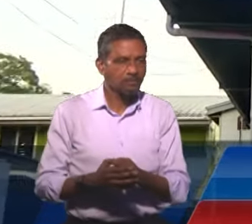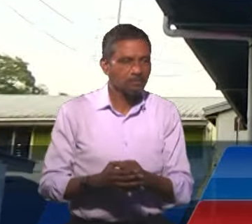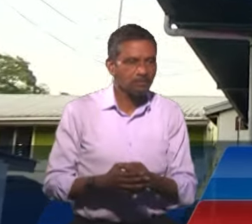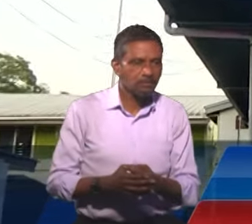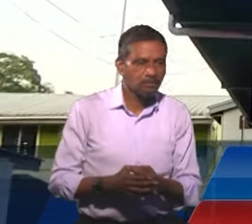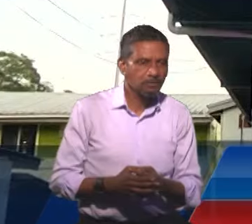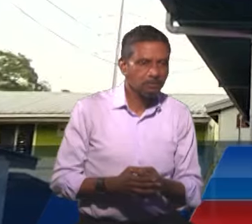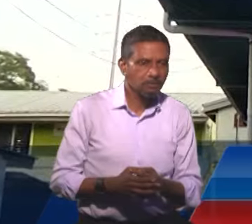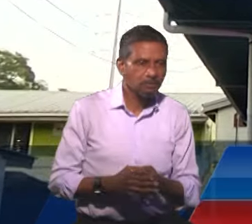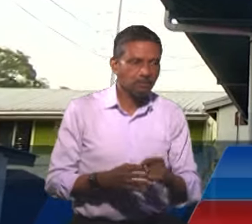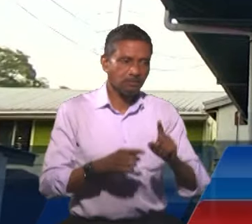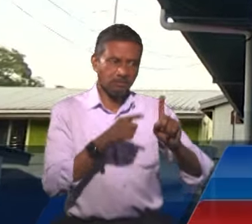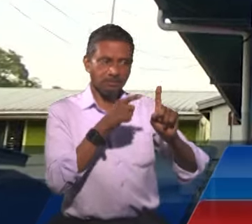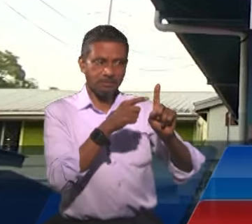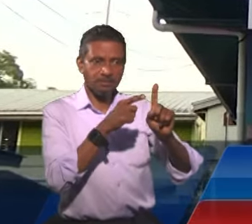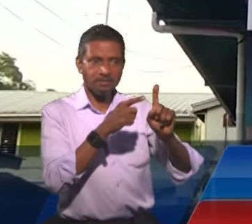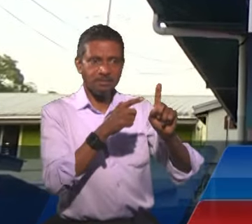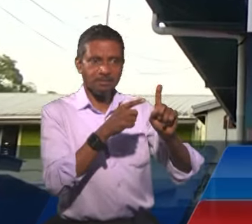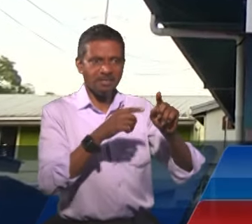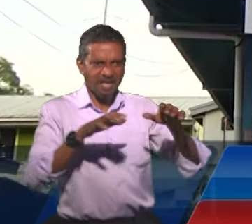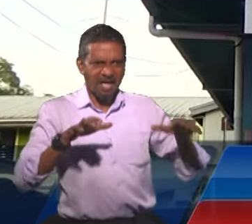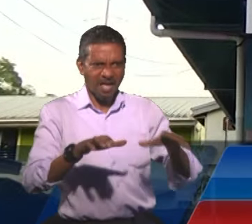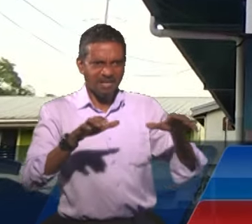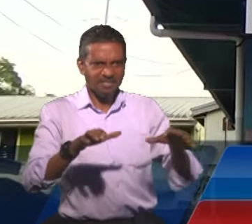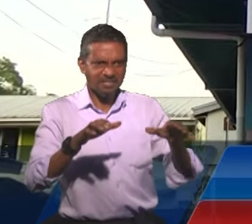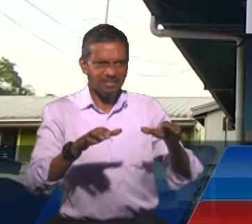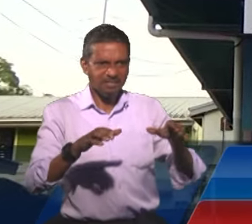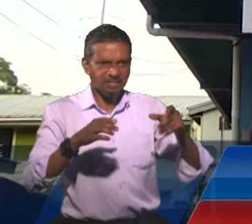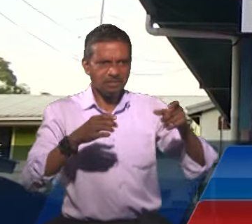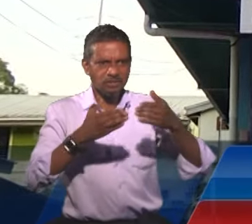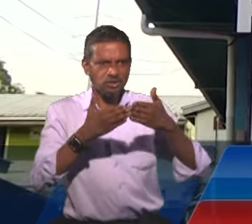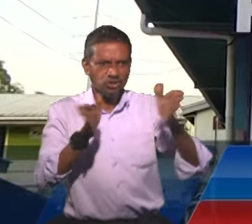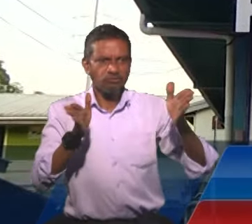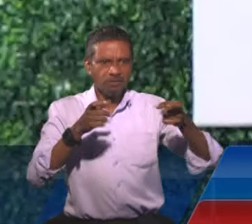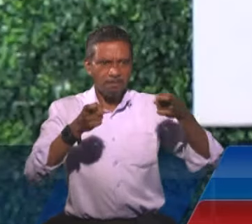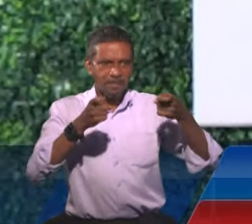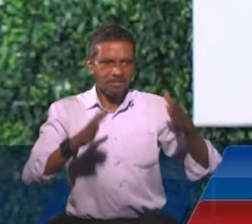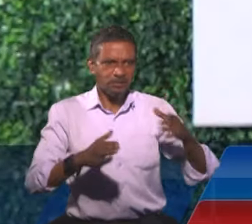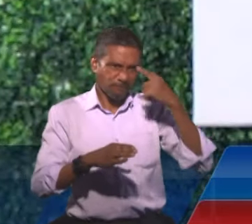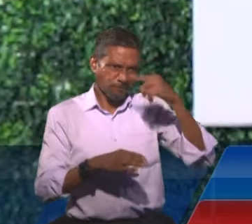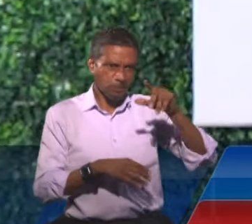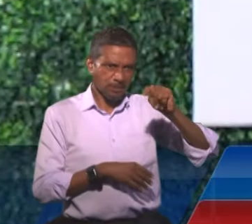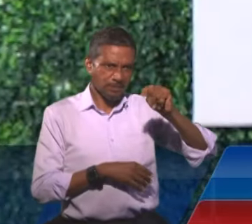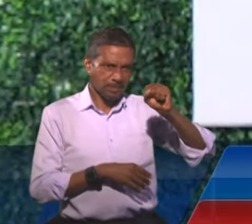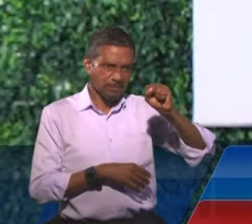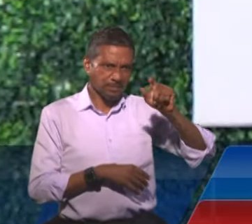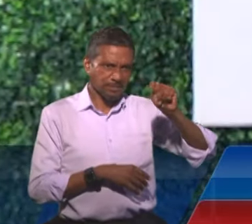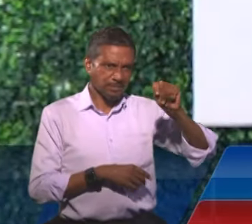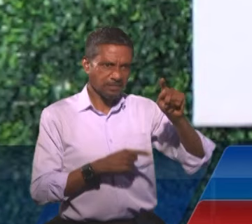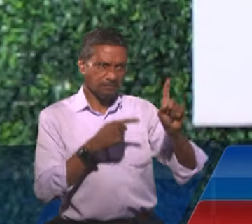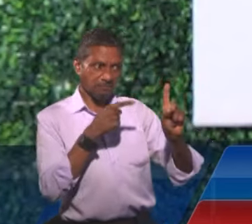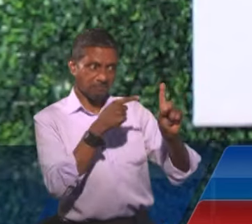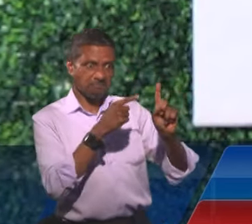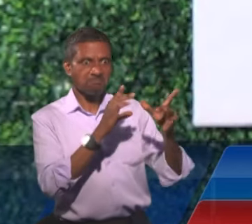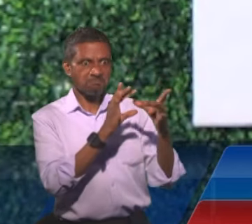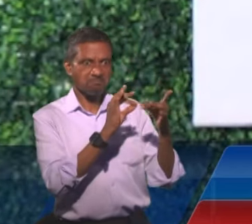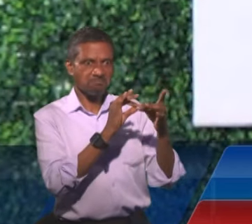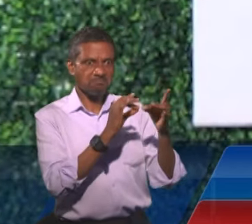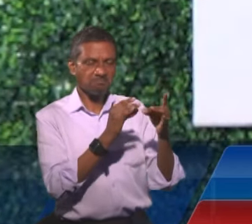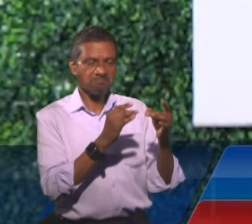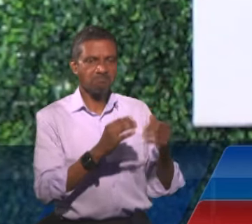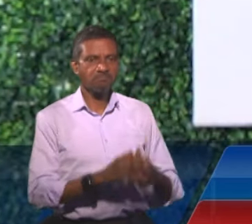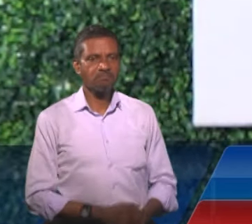Manager of Emerging Services and Innovation at TSTT, Keno Cox, reiterated the company's support for innovation.